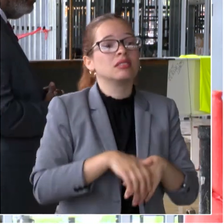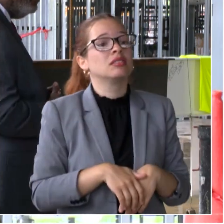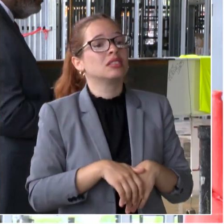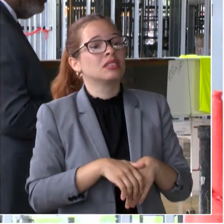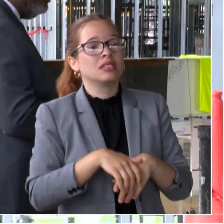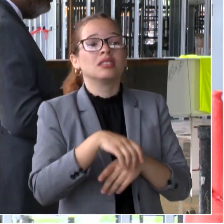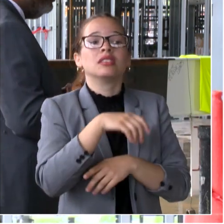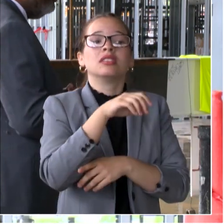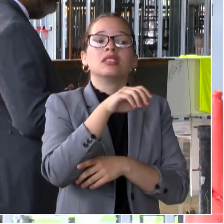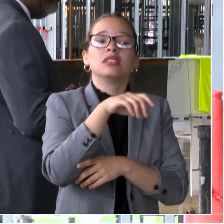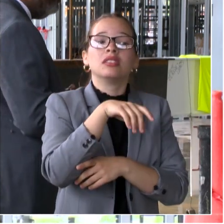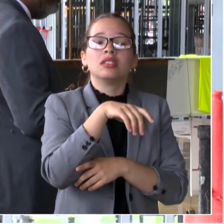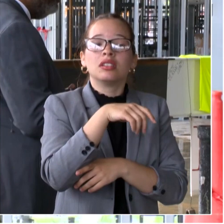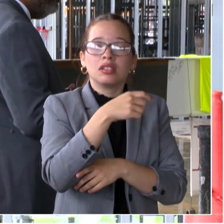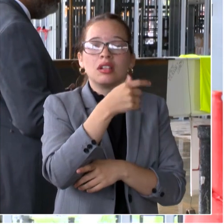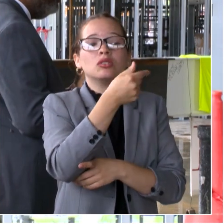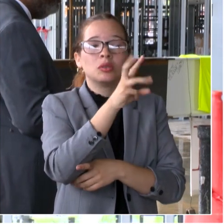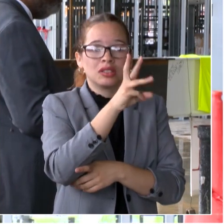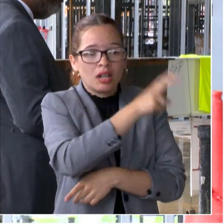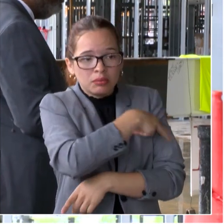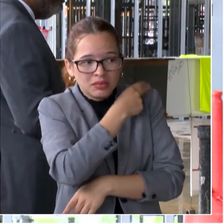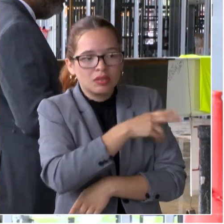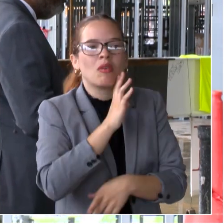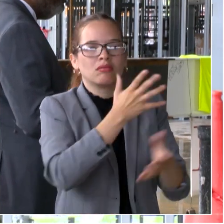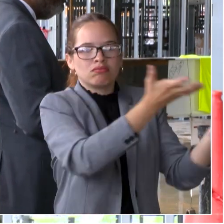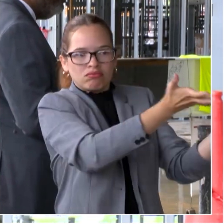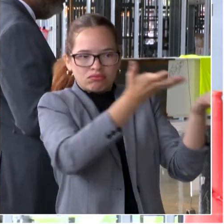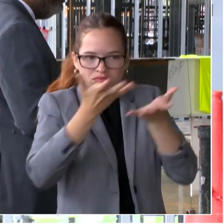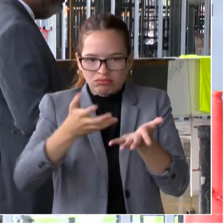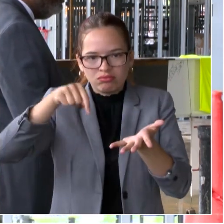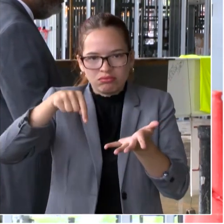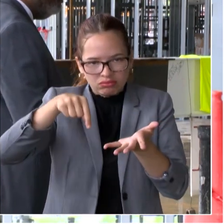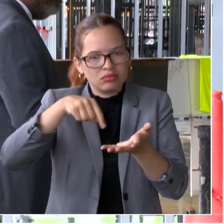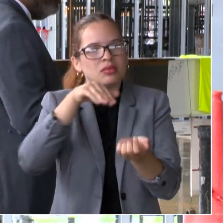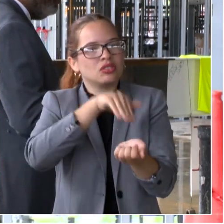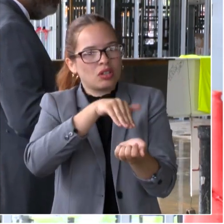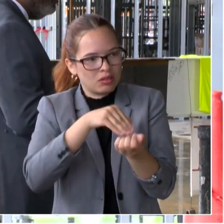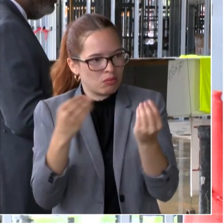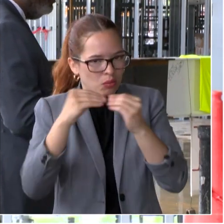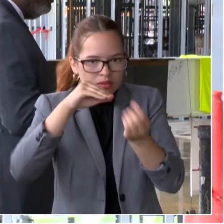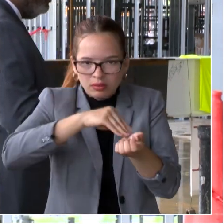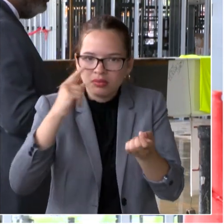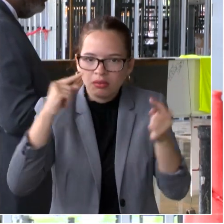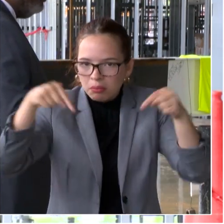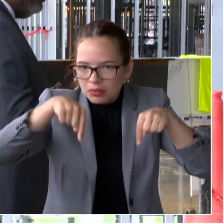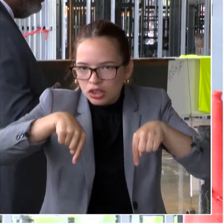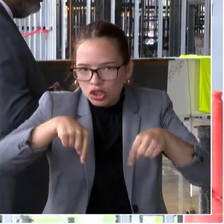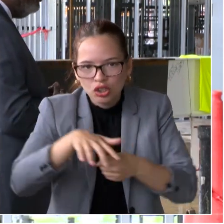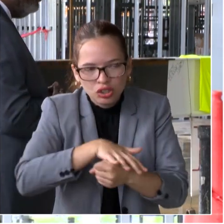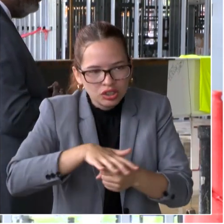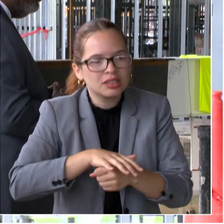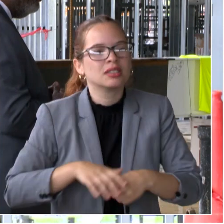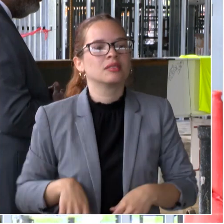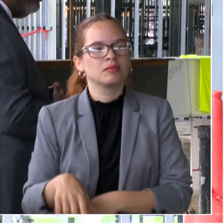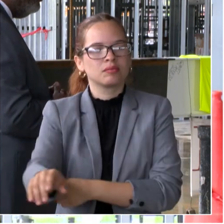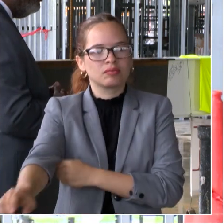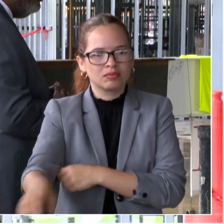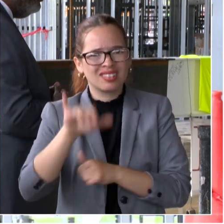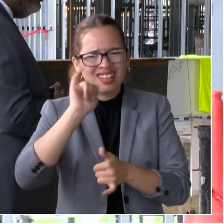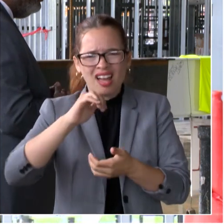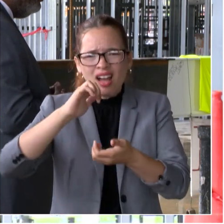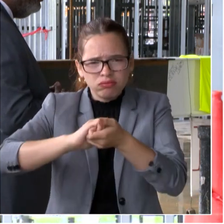so thankful for our partnership with the GW School of Medicine and Health Sciences, the GW Medical Faculty Associates who will bring